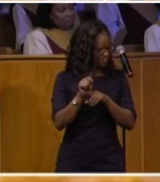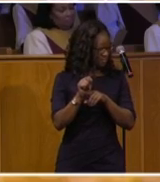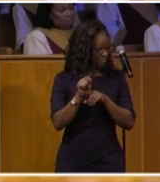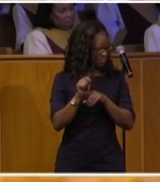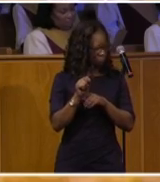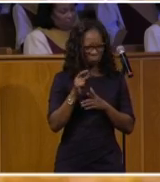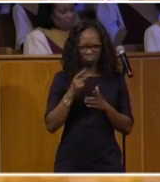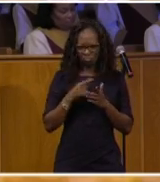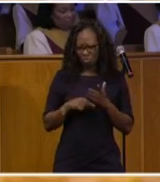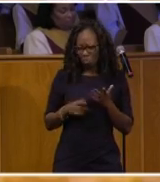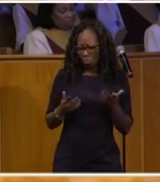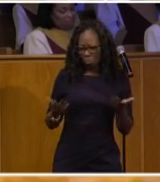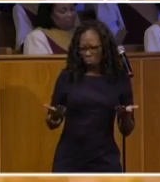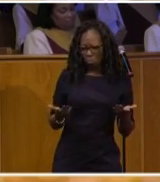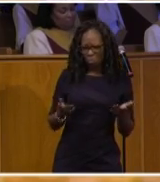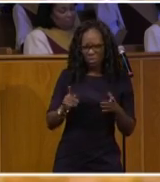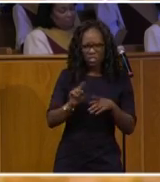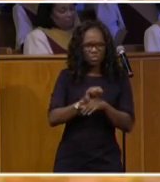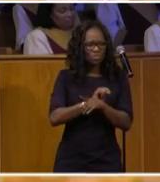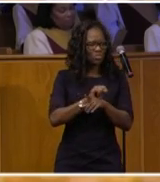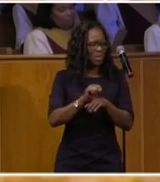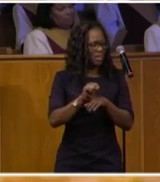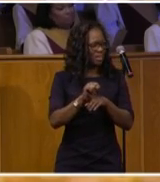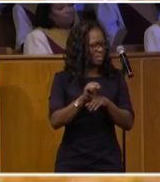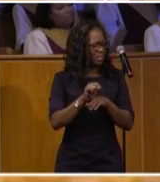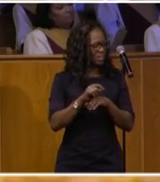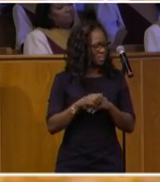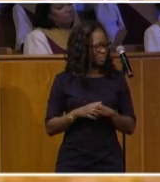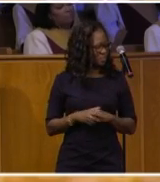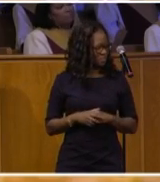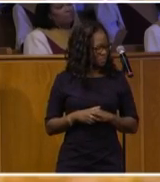What is it? Let's start.